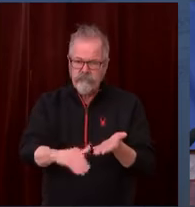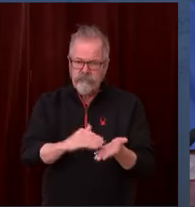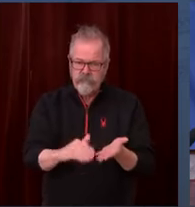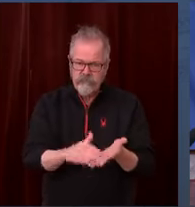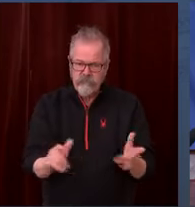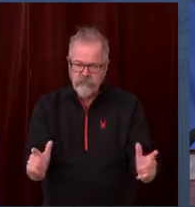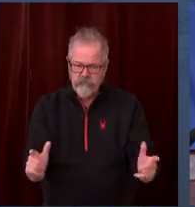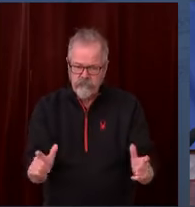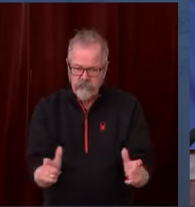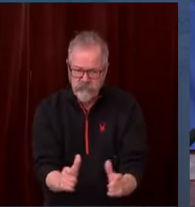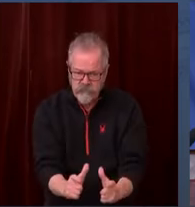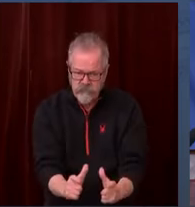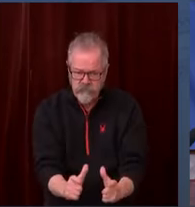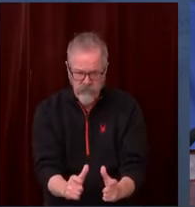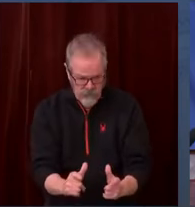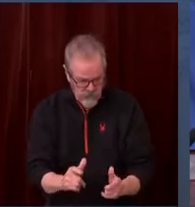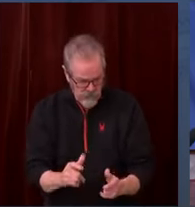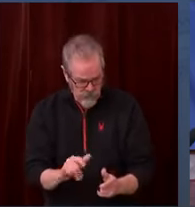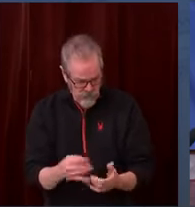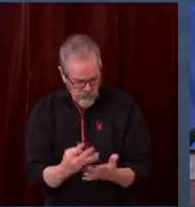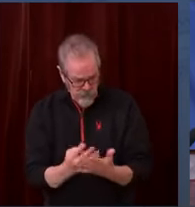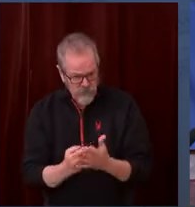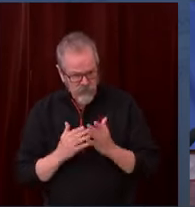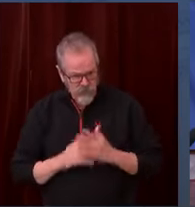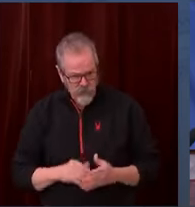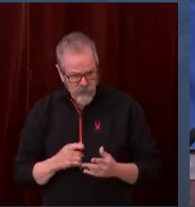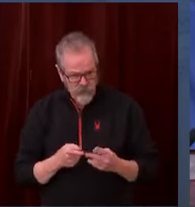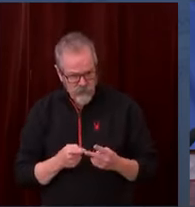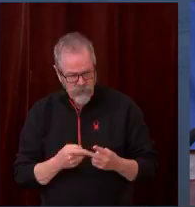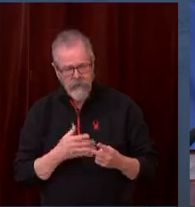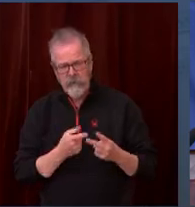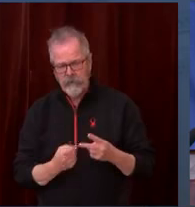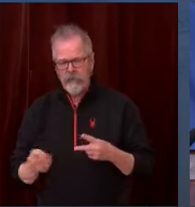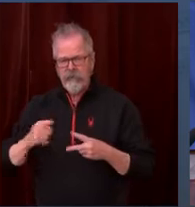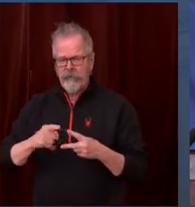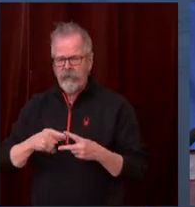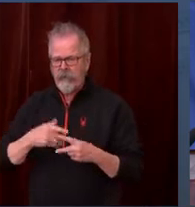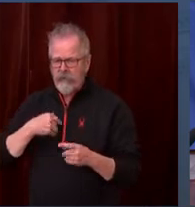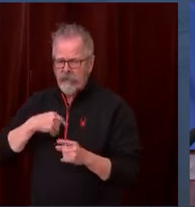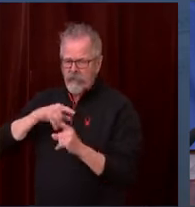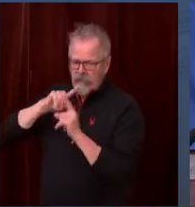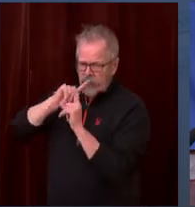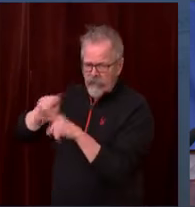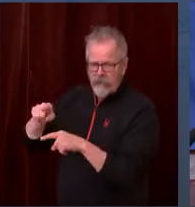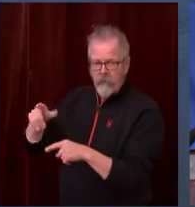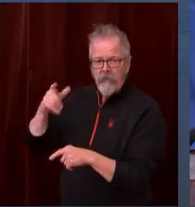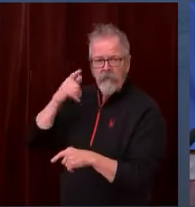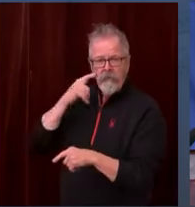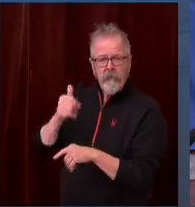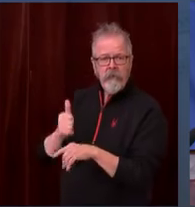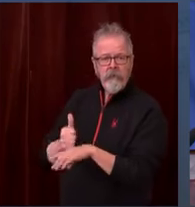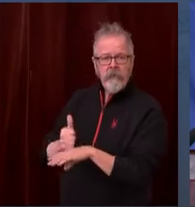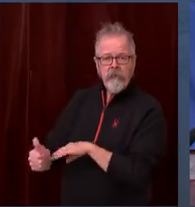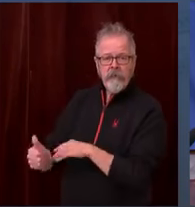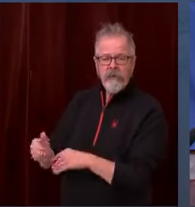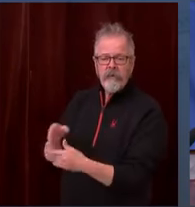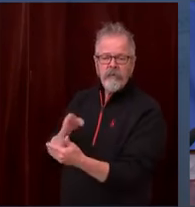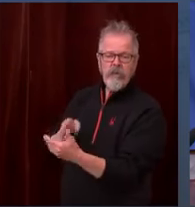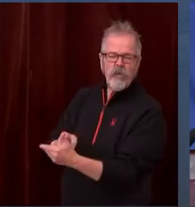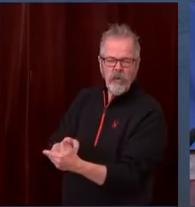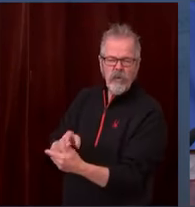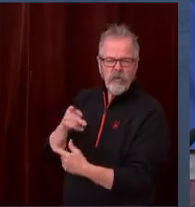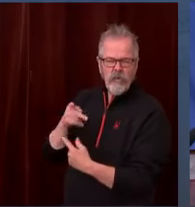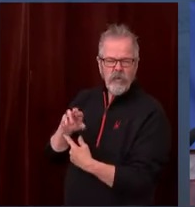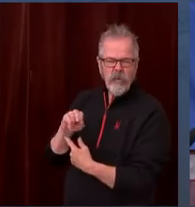As far as the prosecutorial, we'll be working with legislators to determine the exact place to locate the